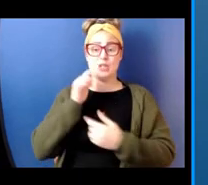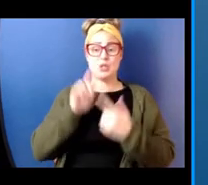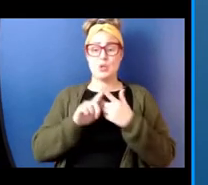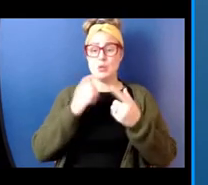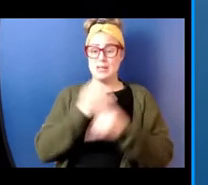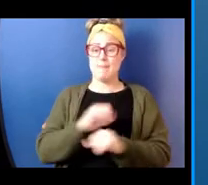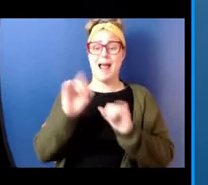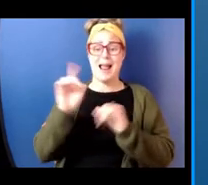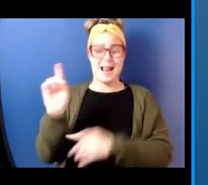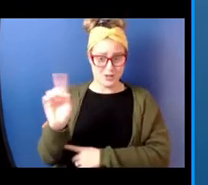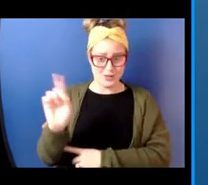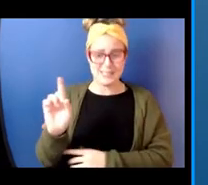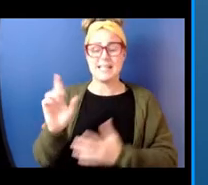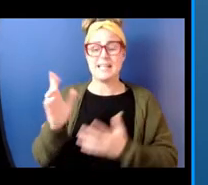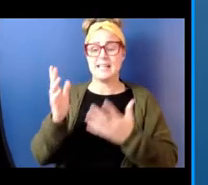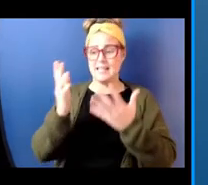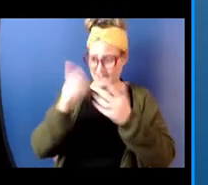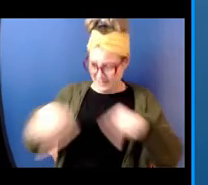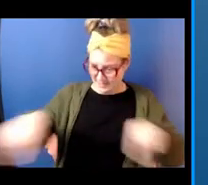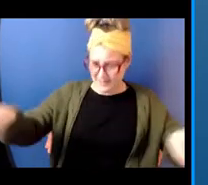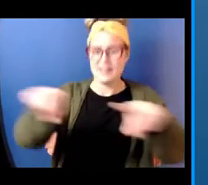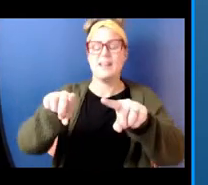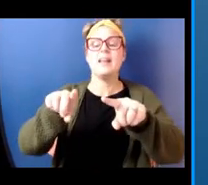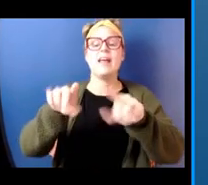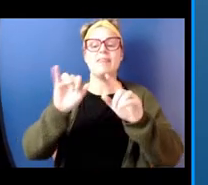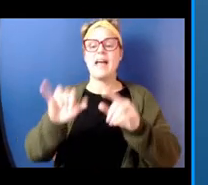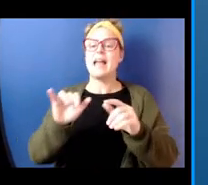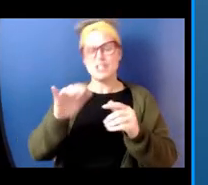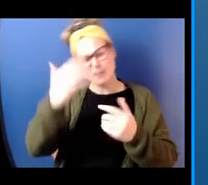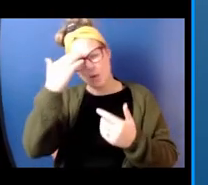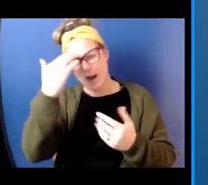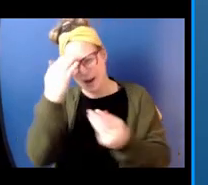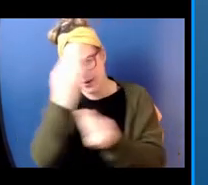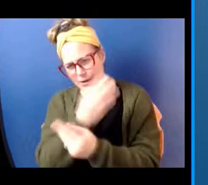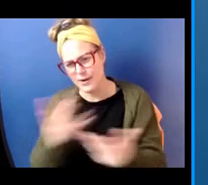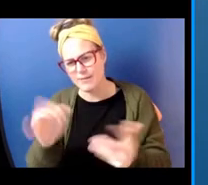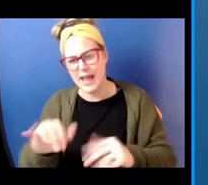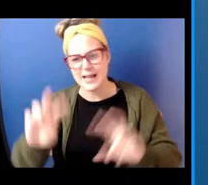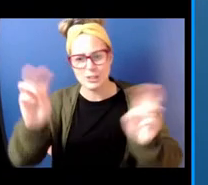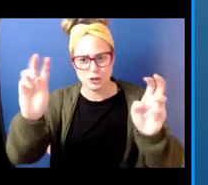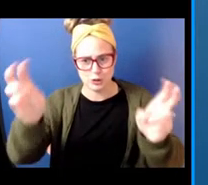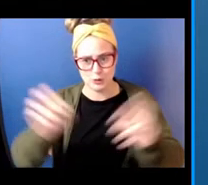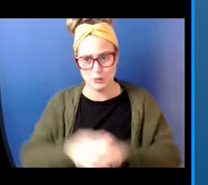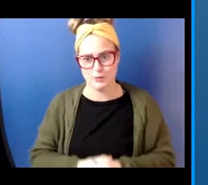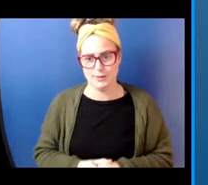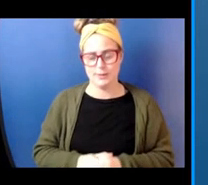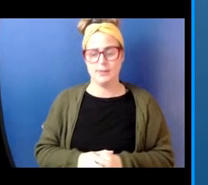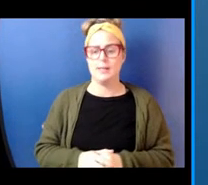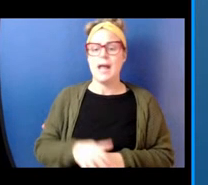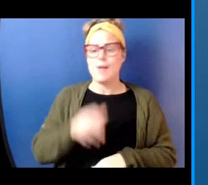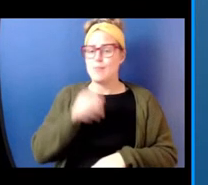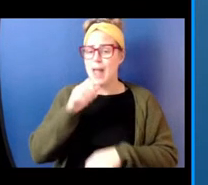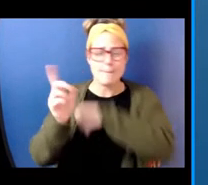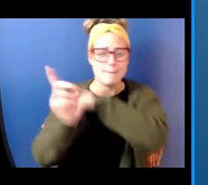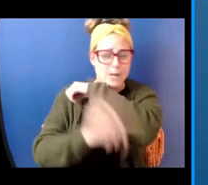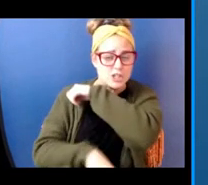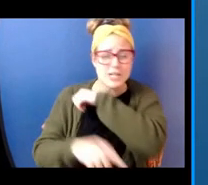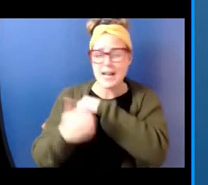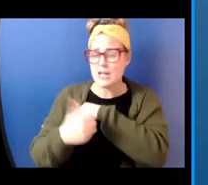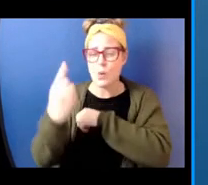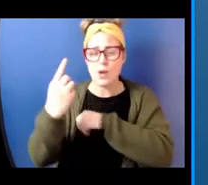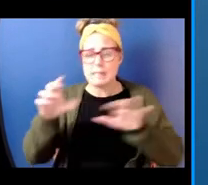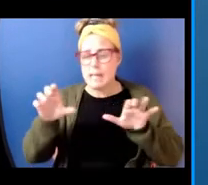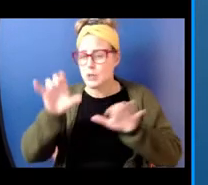to be aware of those issues and that's all this does and that's all it's done and it's not punishing anybody for not doing anything